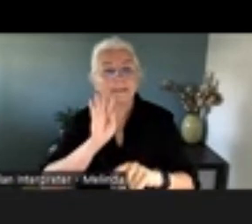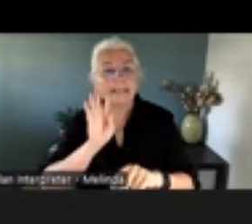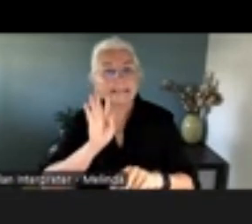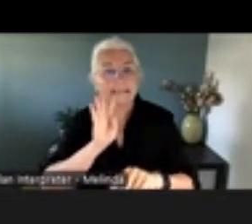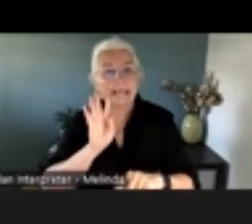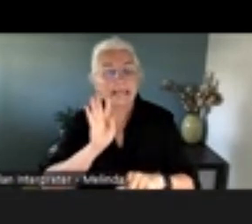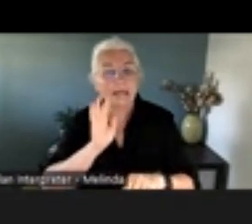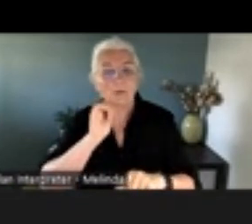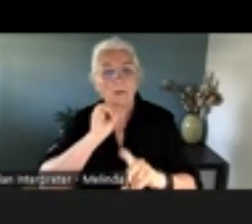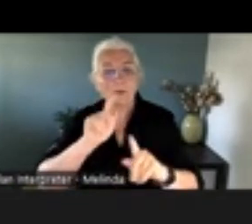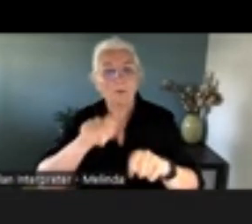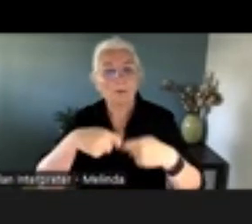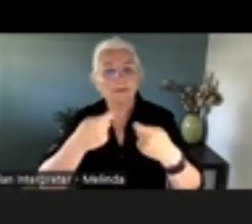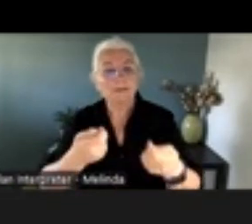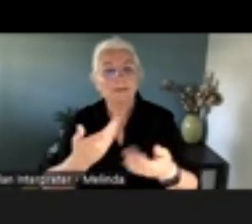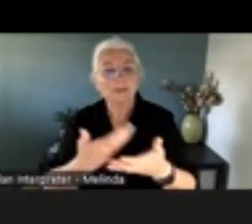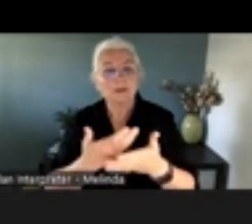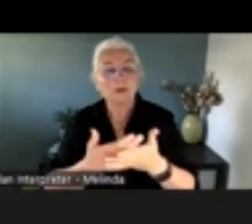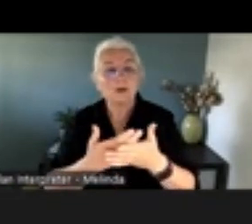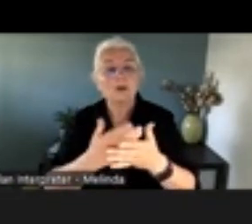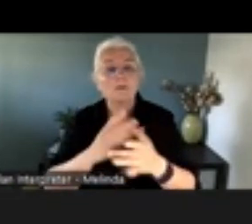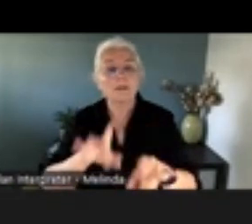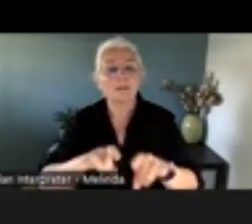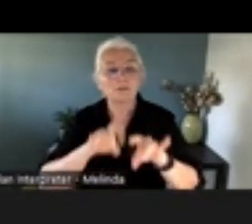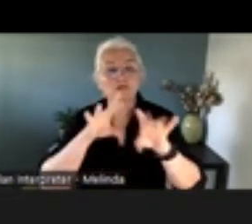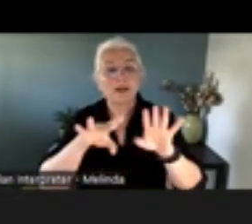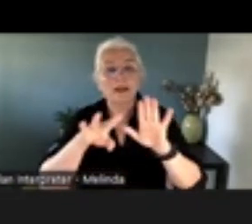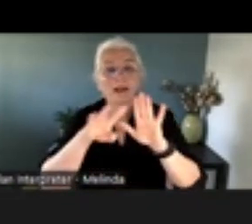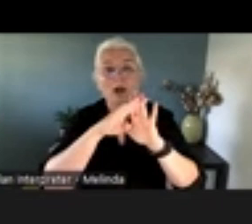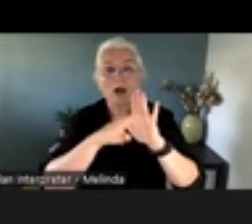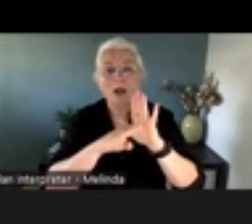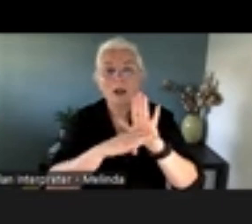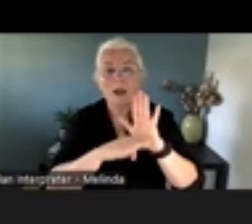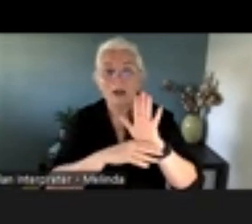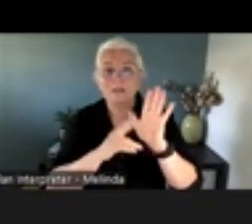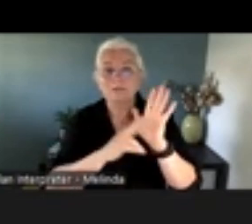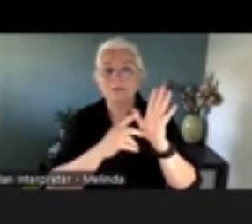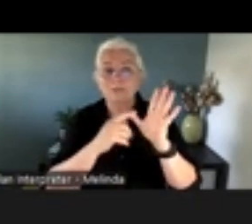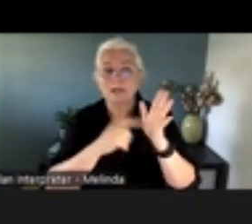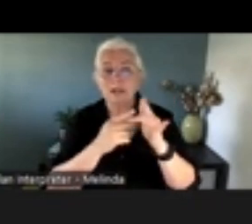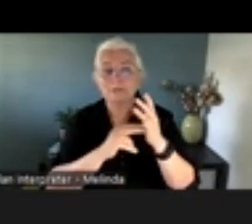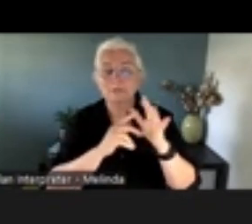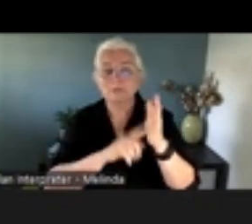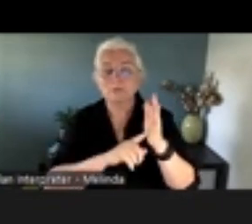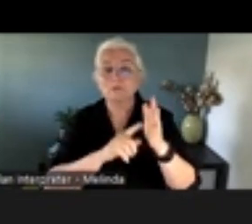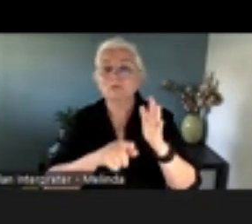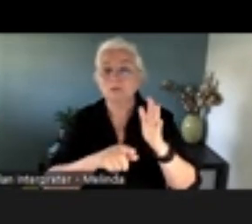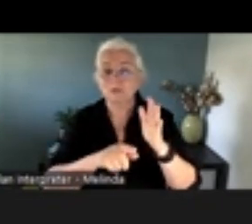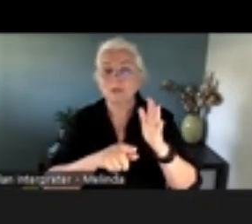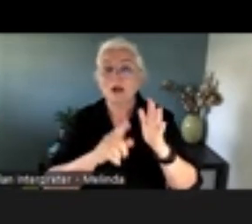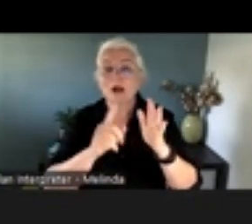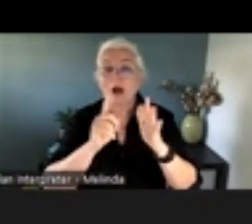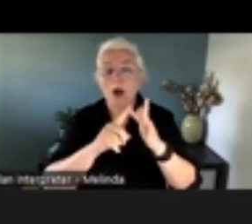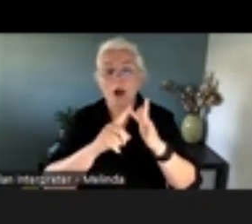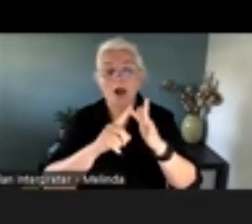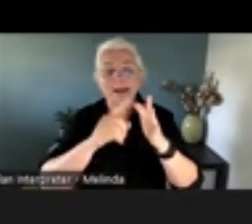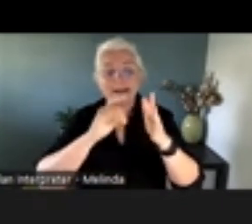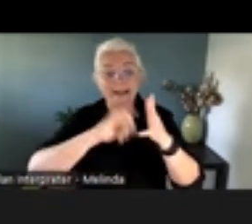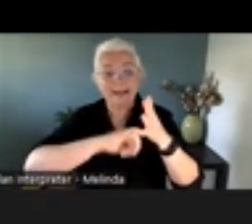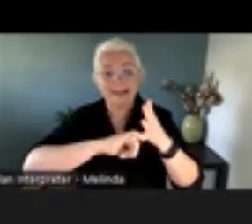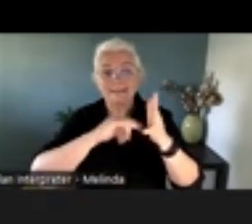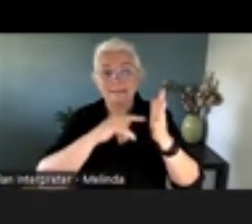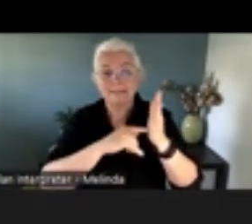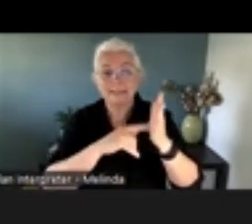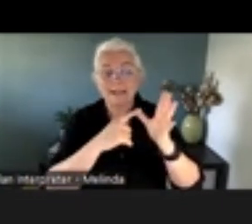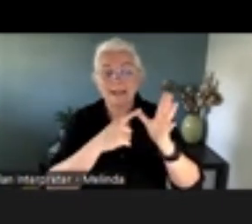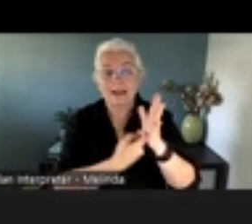on the national guidelines, but in particular around the iStart tool, which is the easy